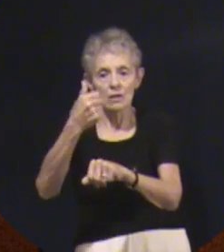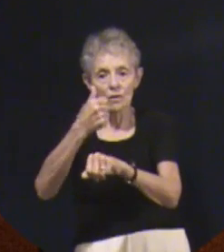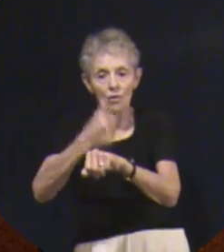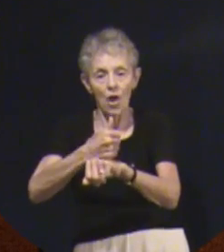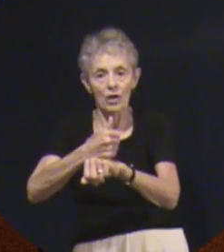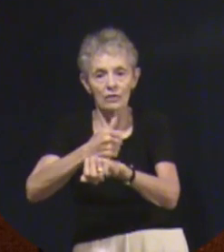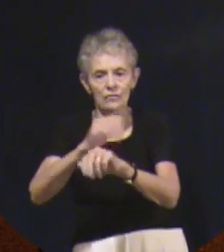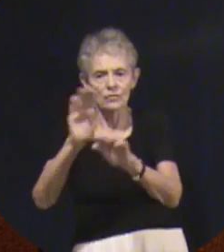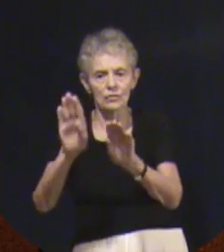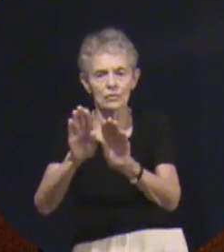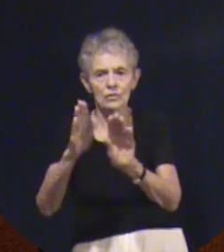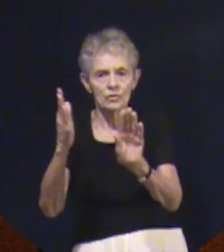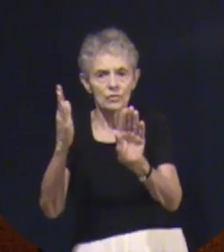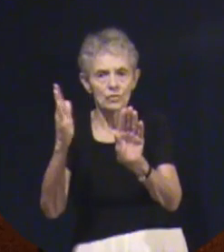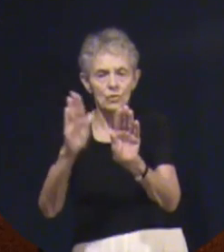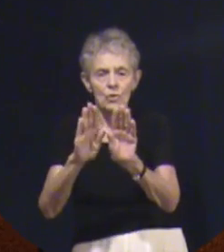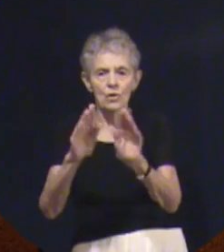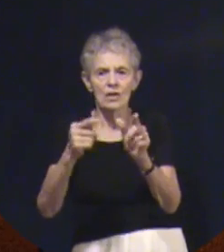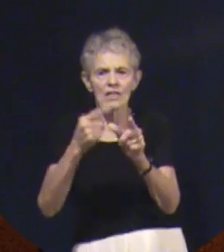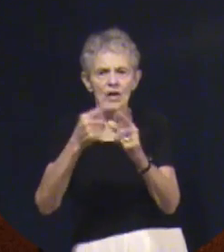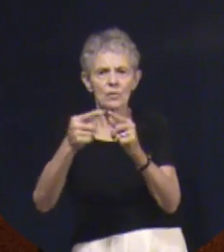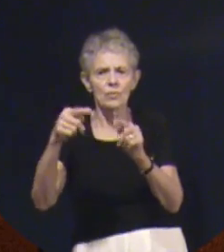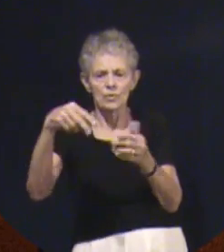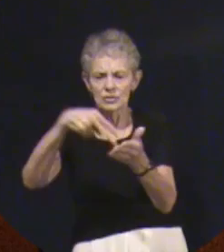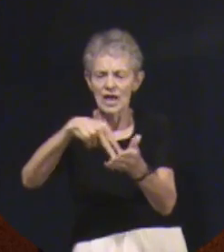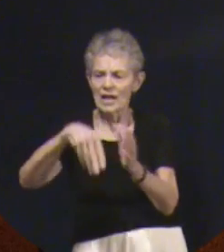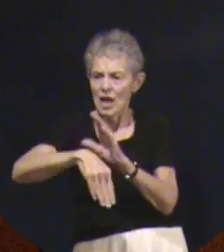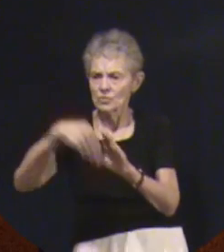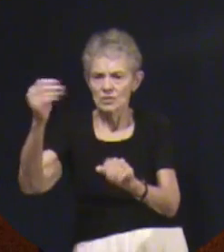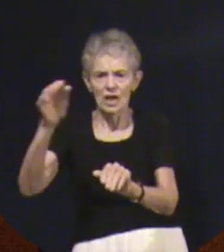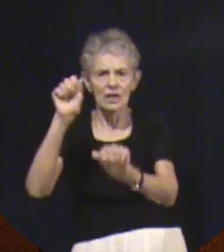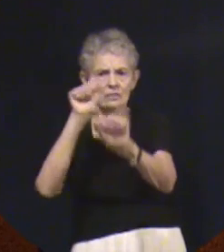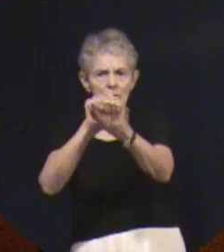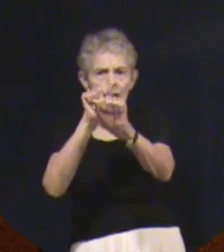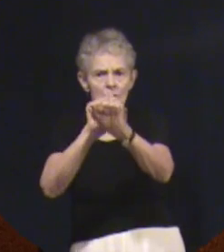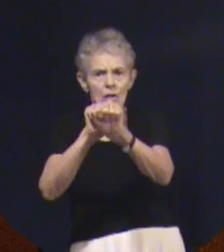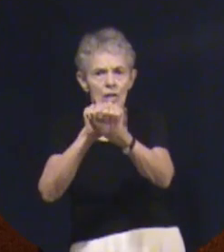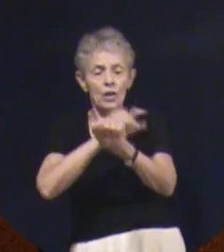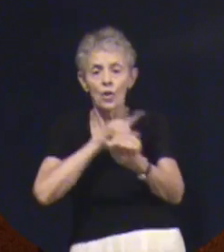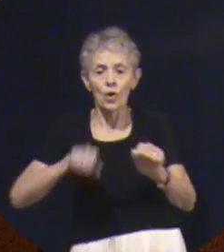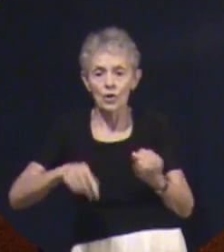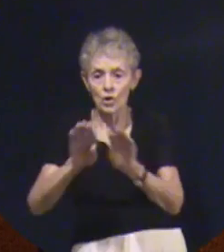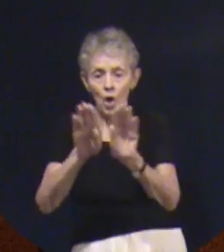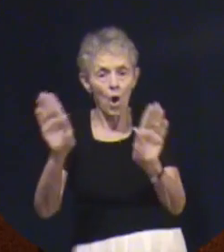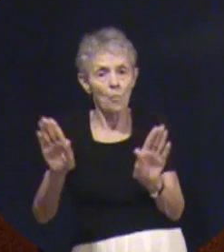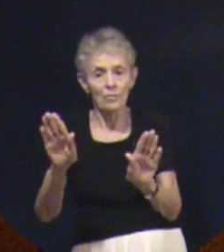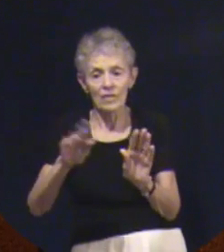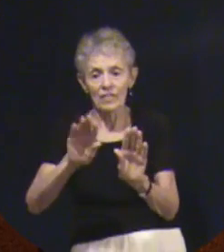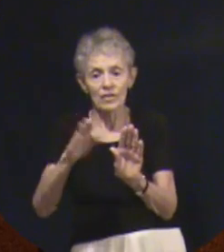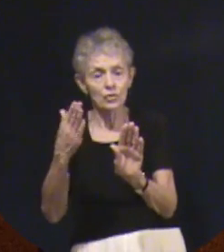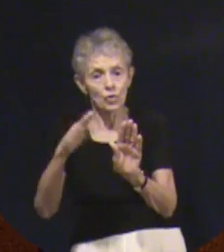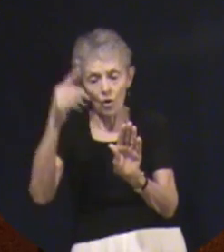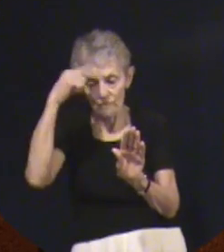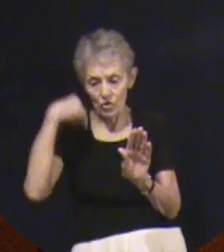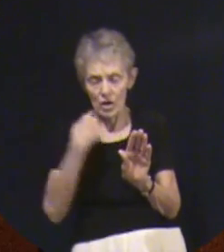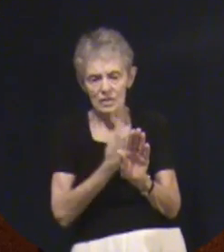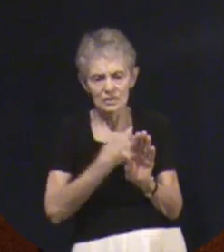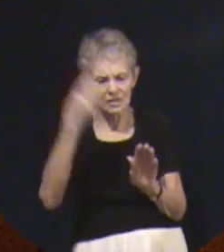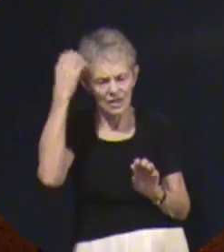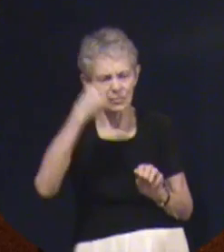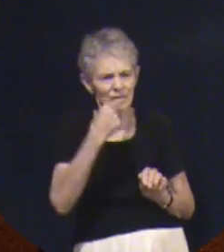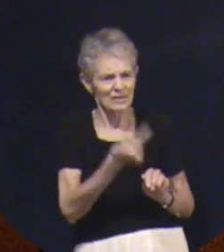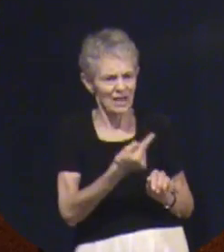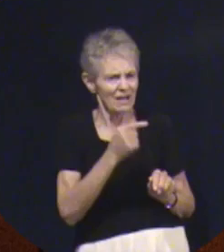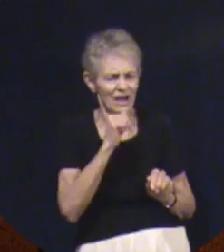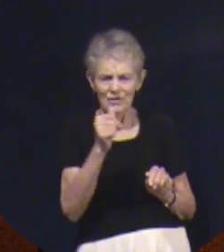stand outside knocking and saying, 'Lord, open the door for us.' And he will say to you in reply, 'I do not